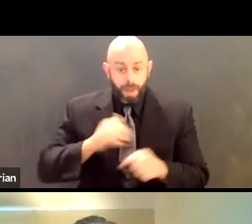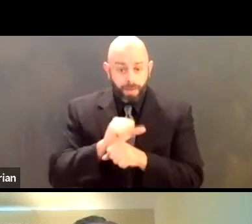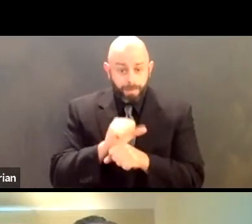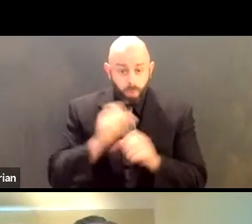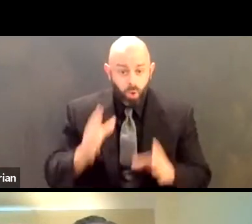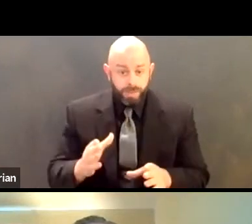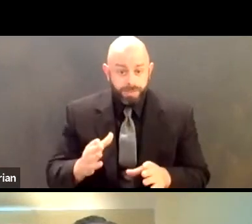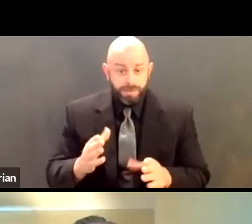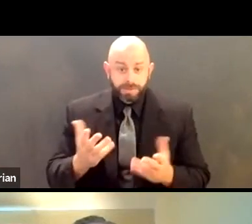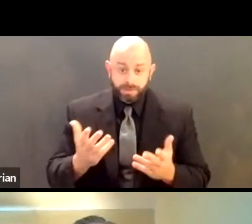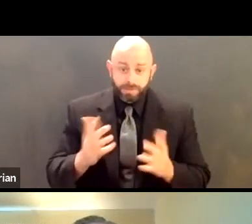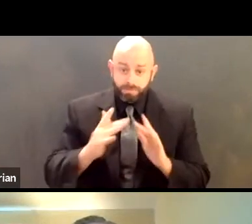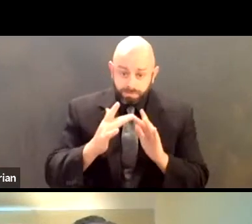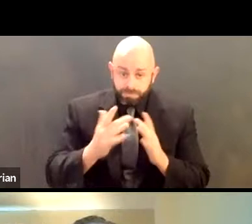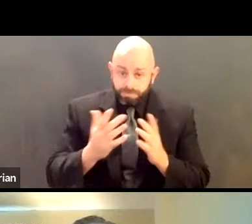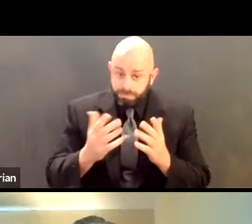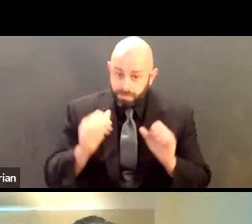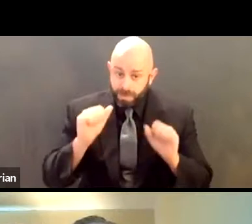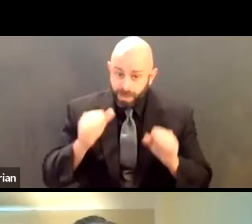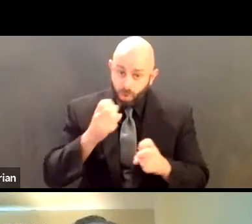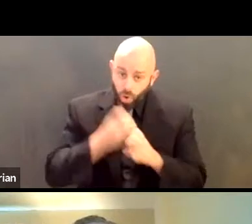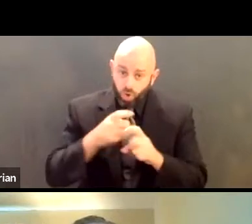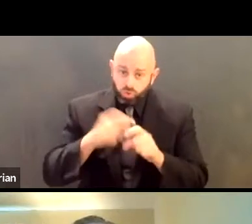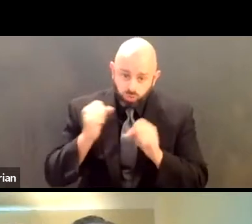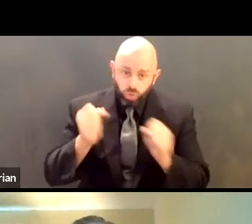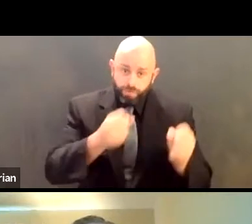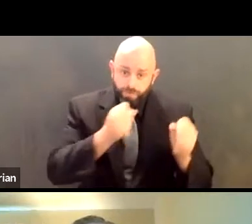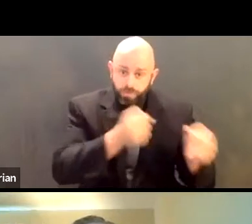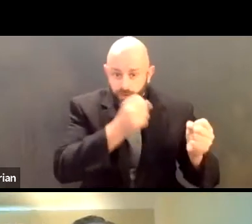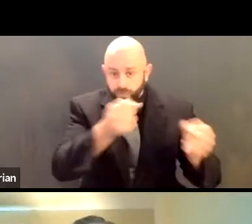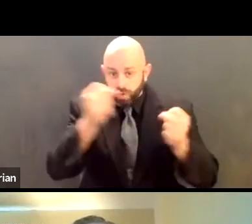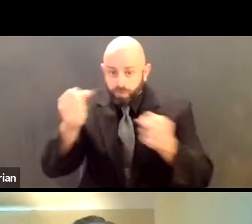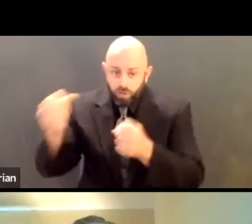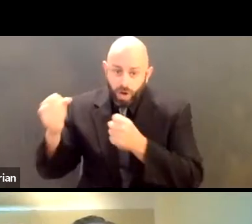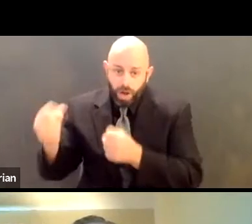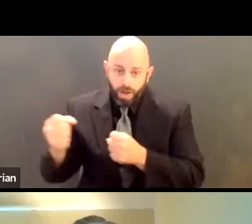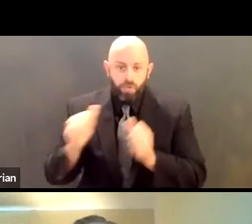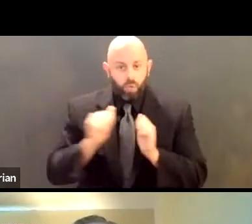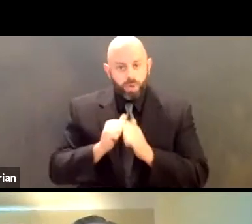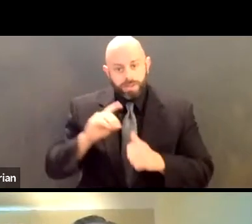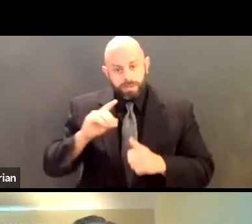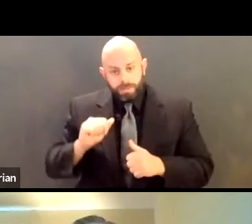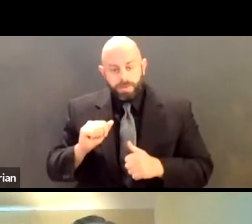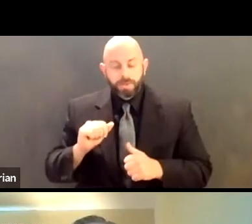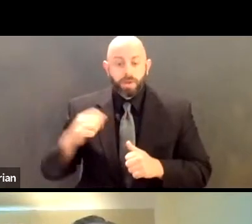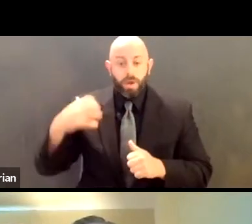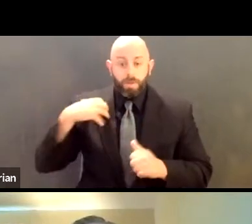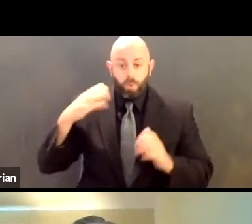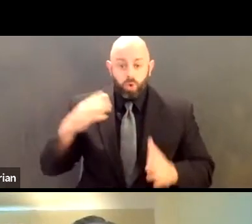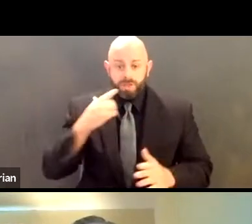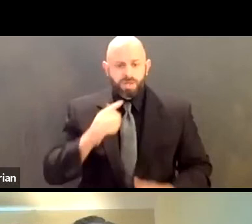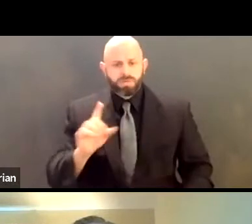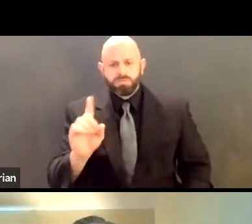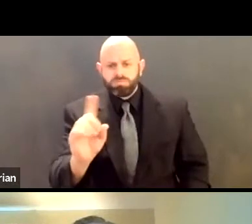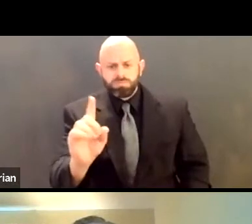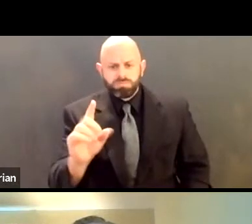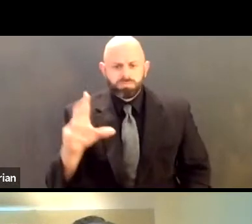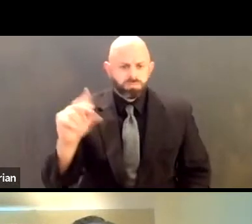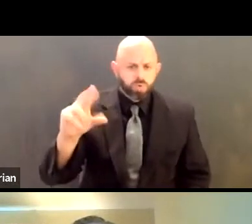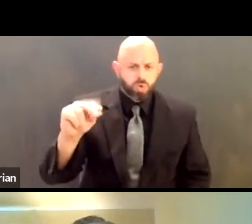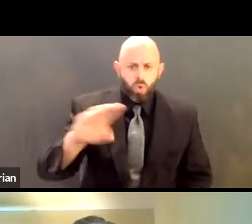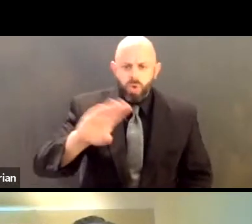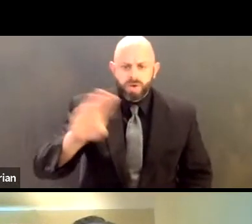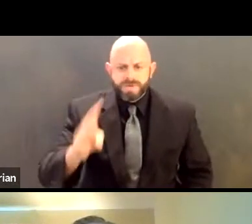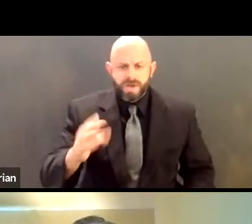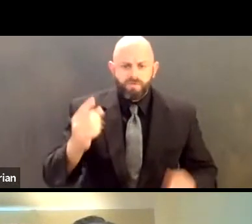can be difficult to get from place to place. I don't have the transportation or there's physical limitation. And employers have said, oh no, that will never